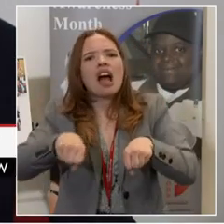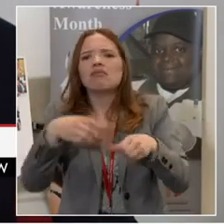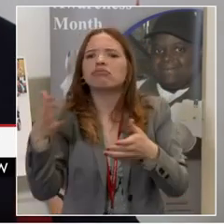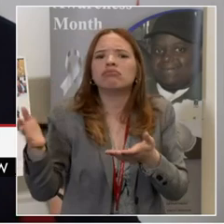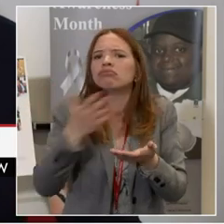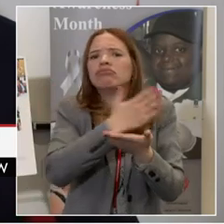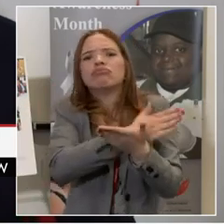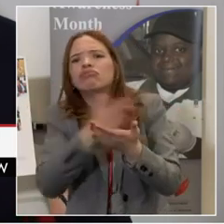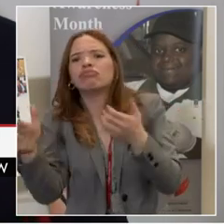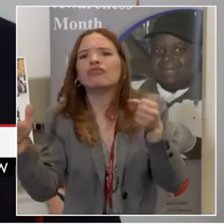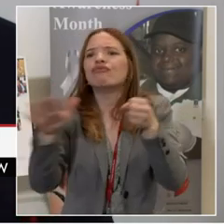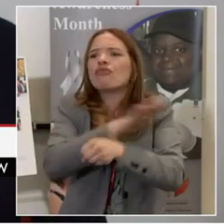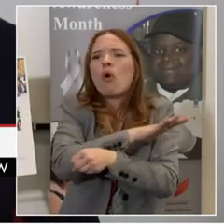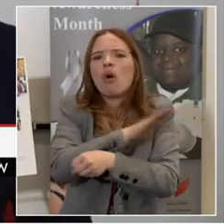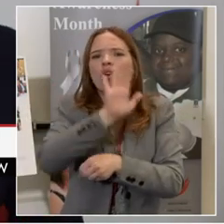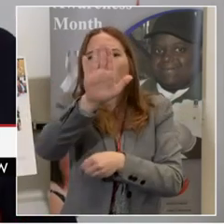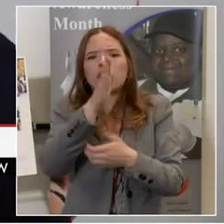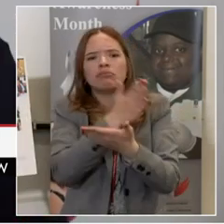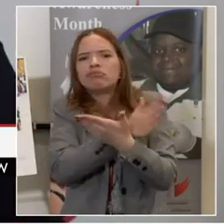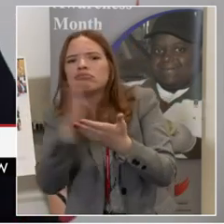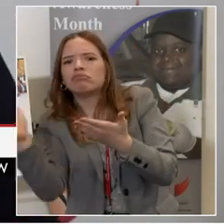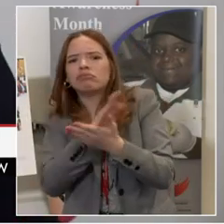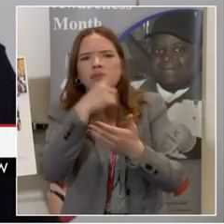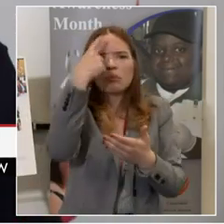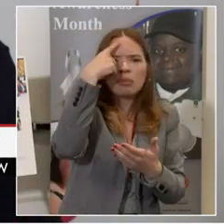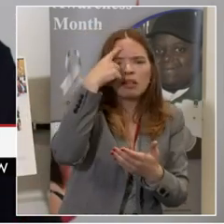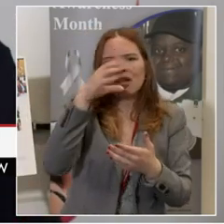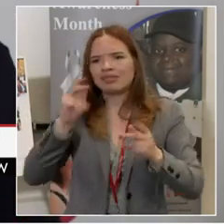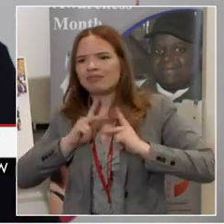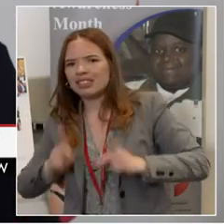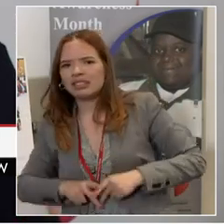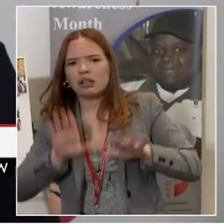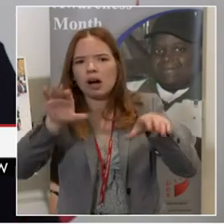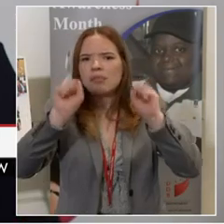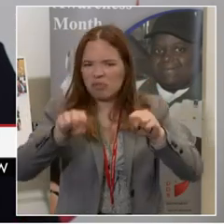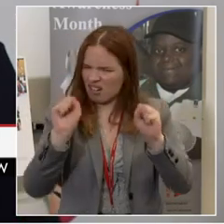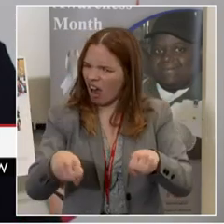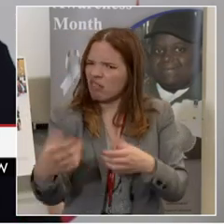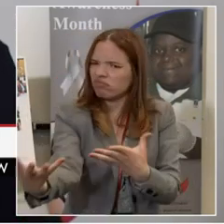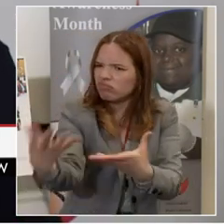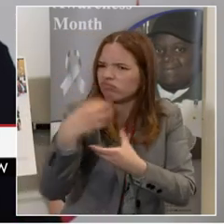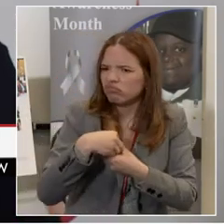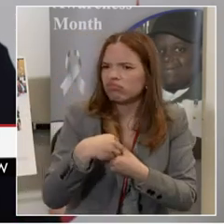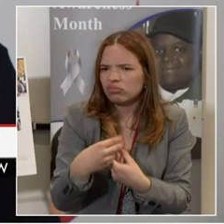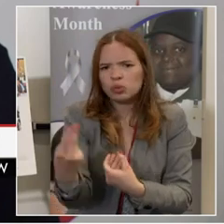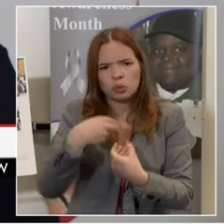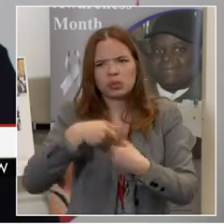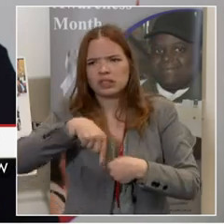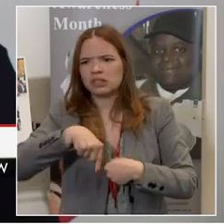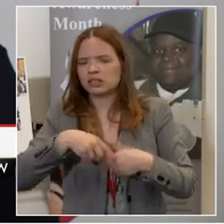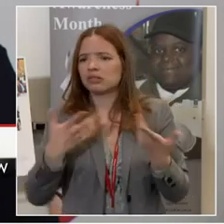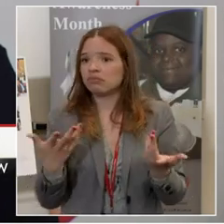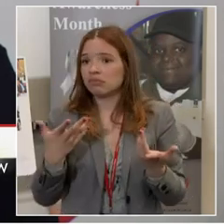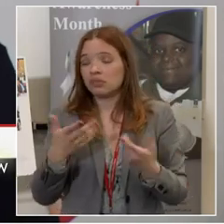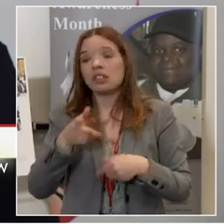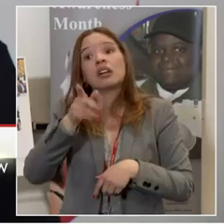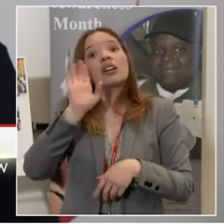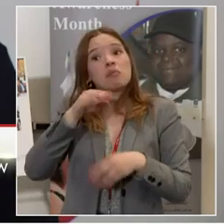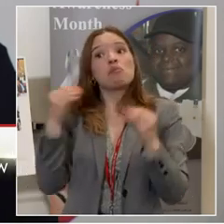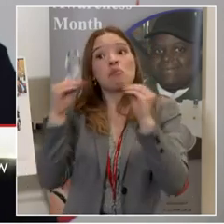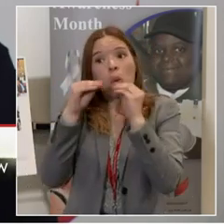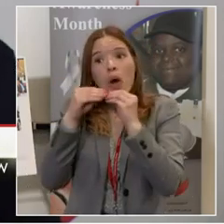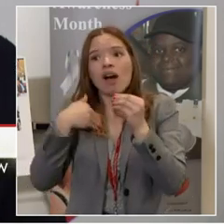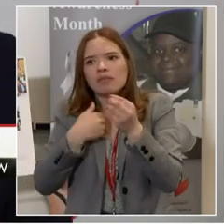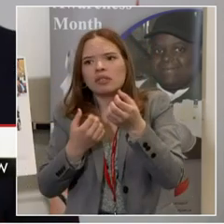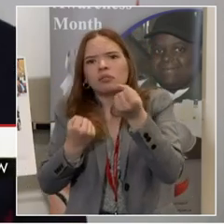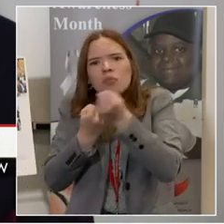invested $500,000 to expand eligibility for individuals with developmental disabilities. And